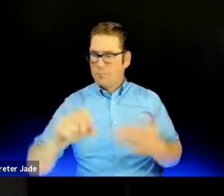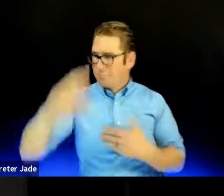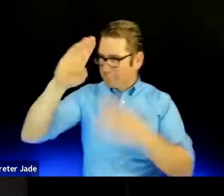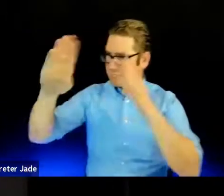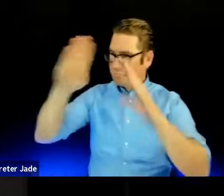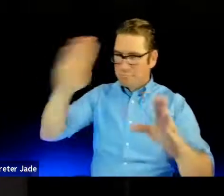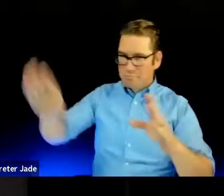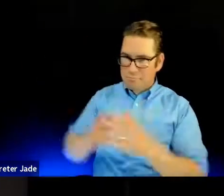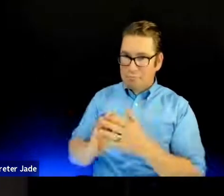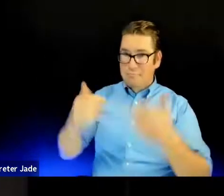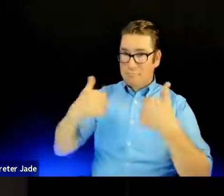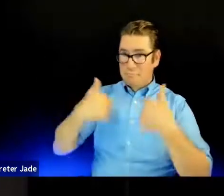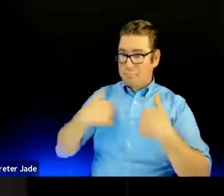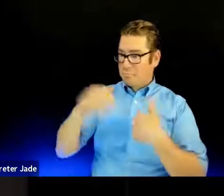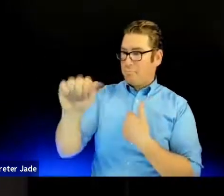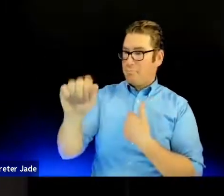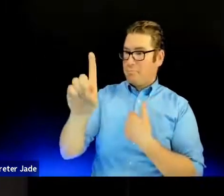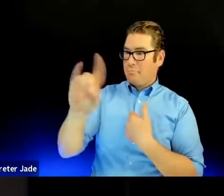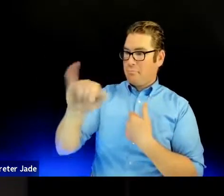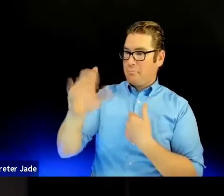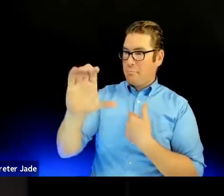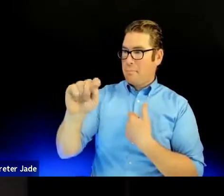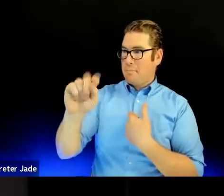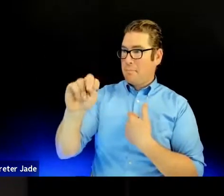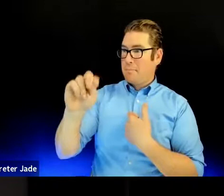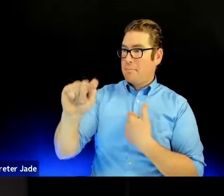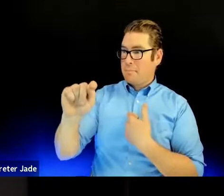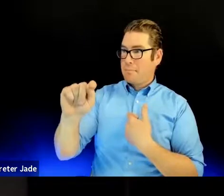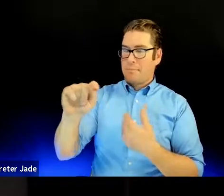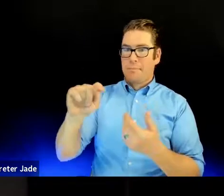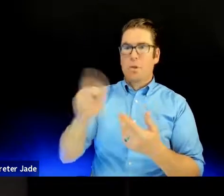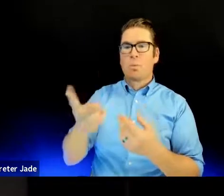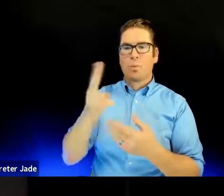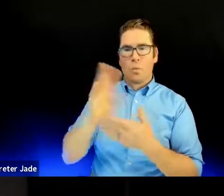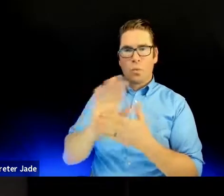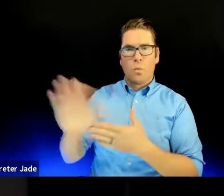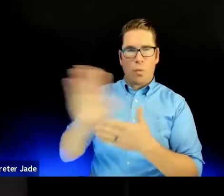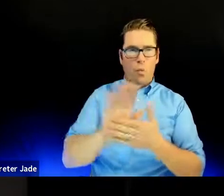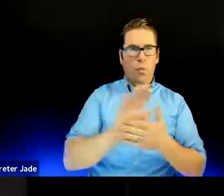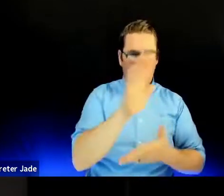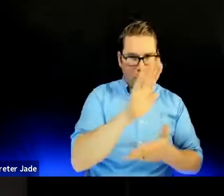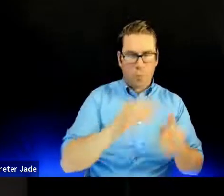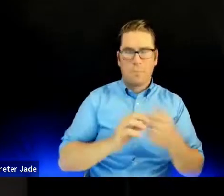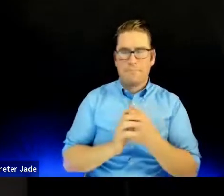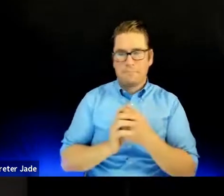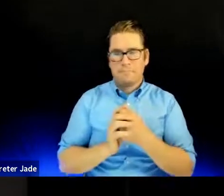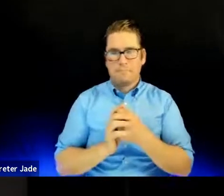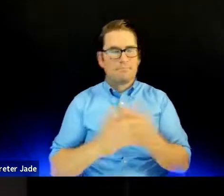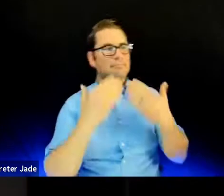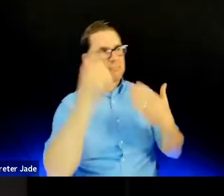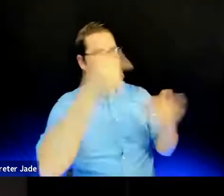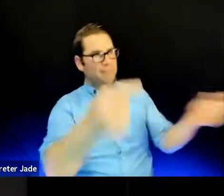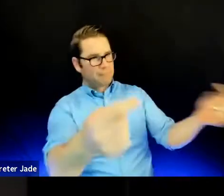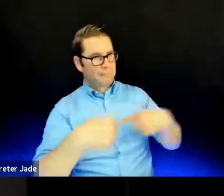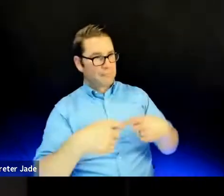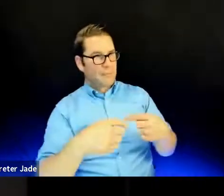City College and Clovis Community College. Awesome. Thank you for coming here today. So my first question would be